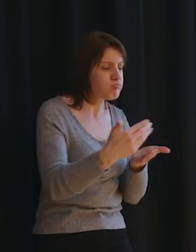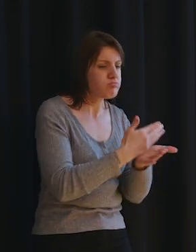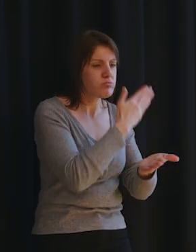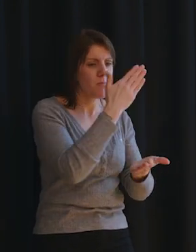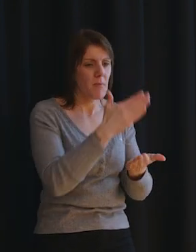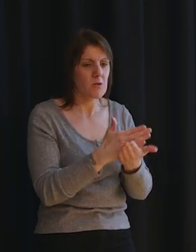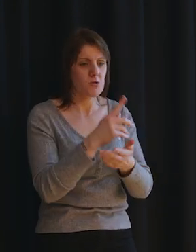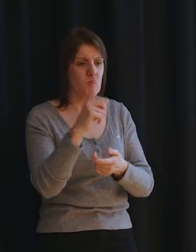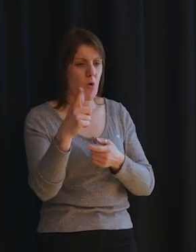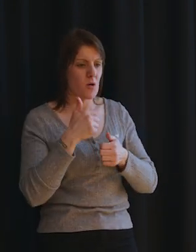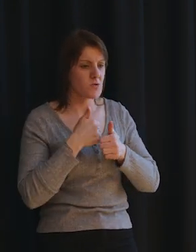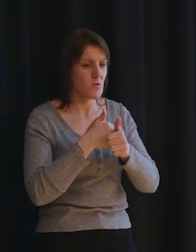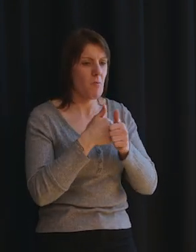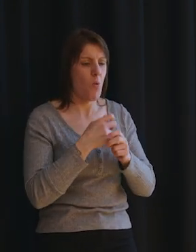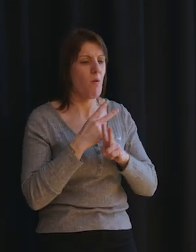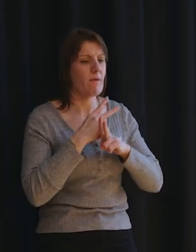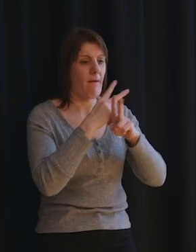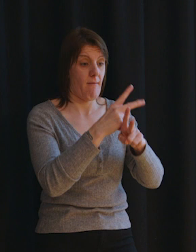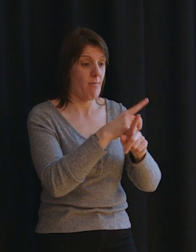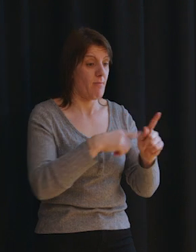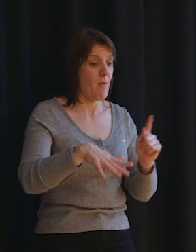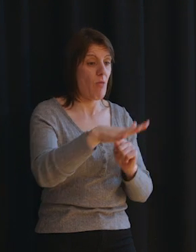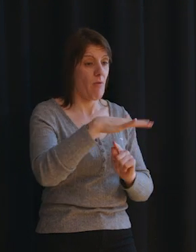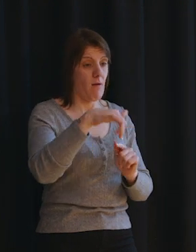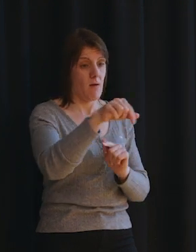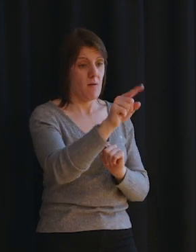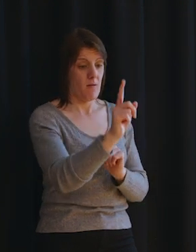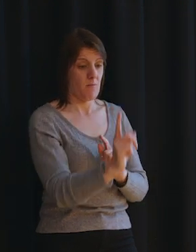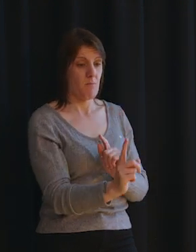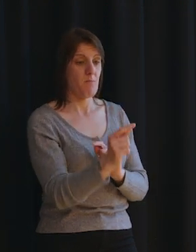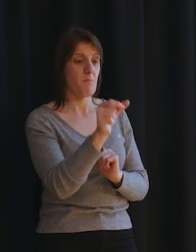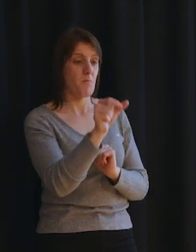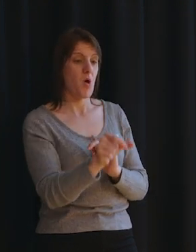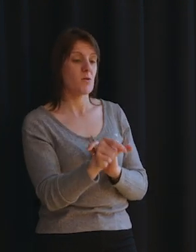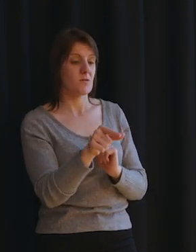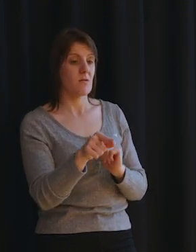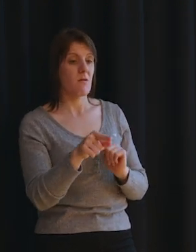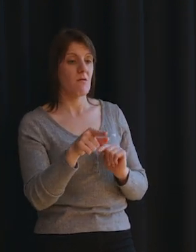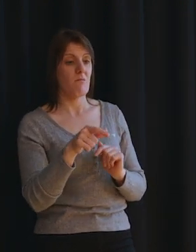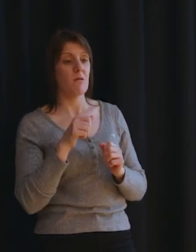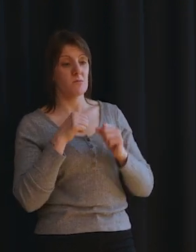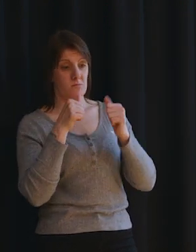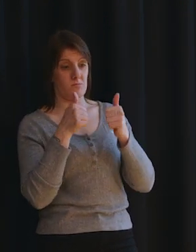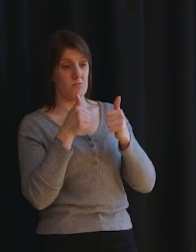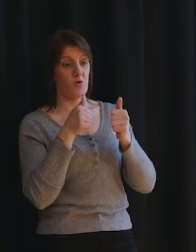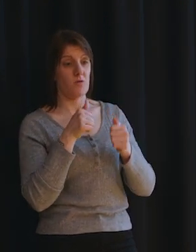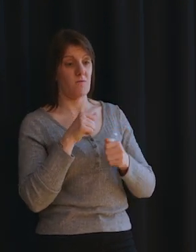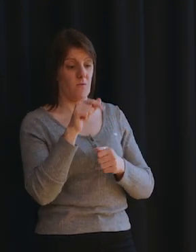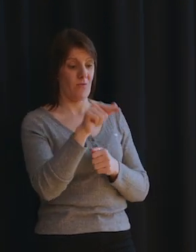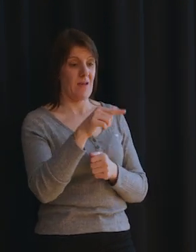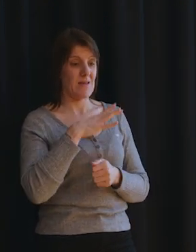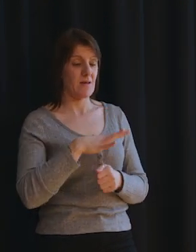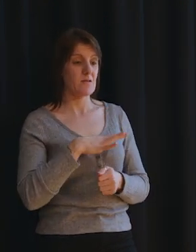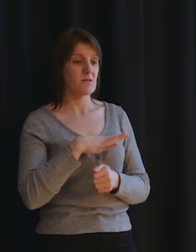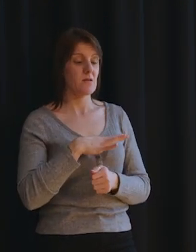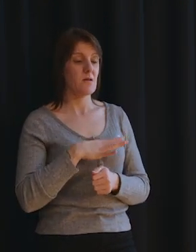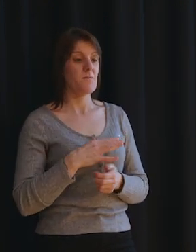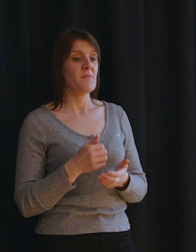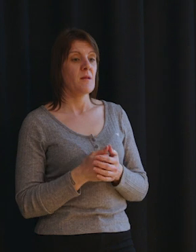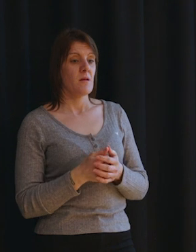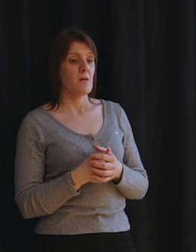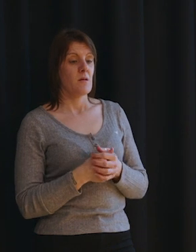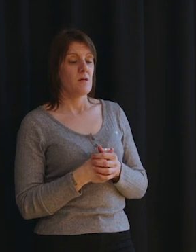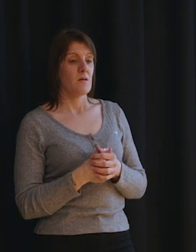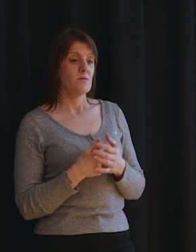and the care around the young person is appropriate to their needs. Harm minimisation advice as